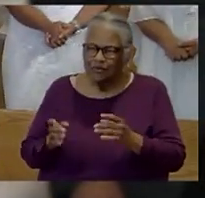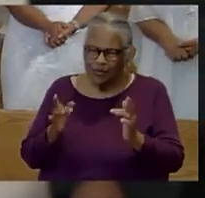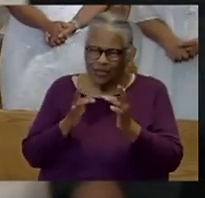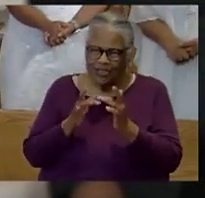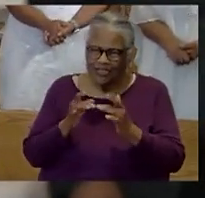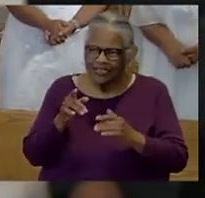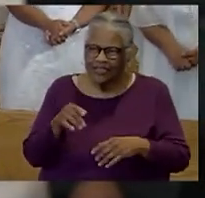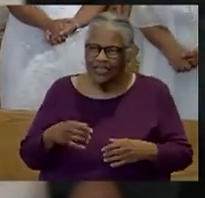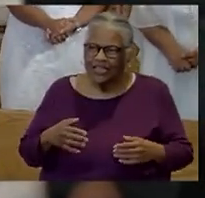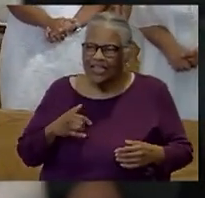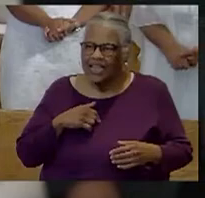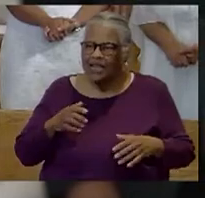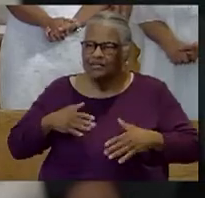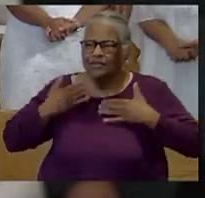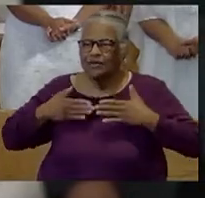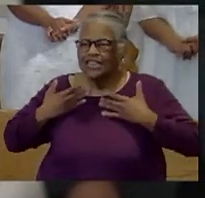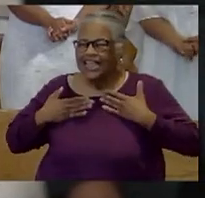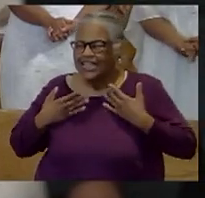I'm so glad to be.